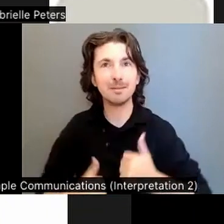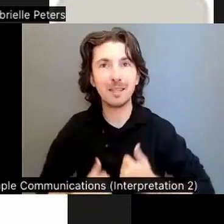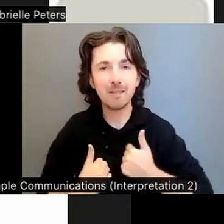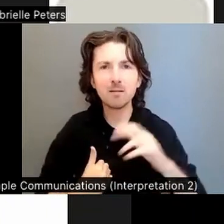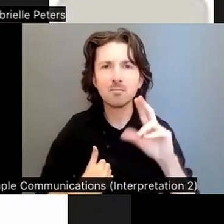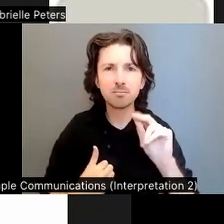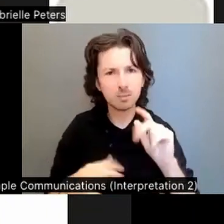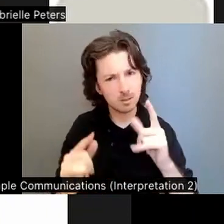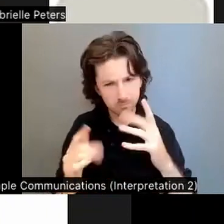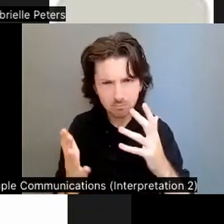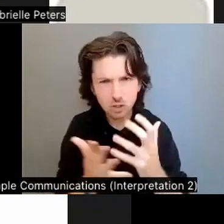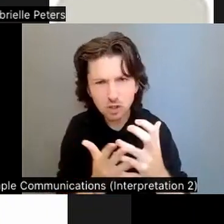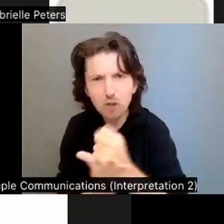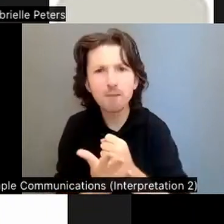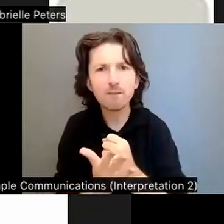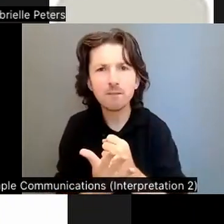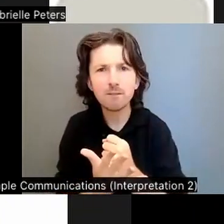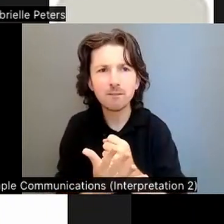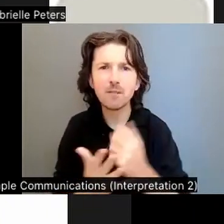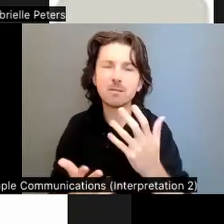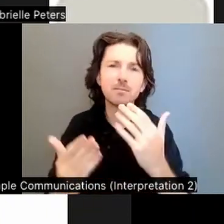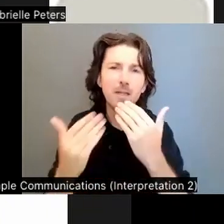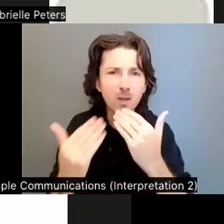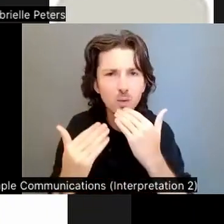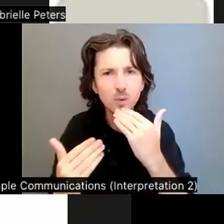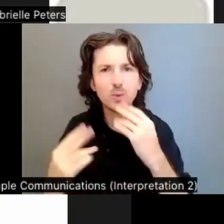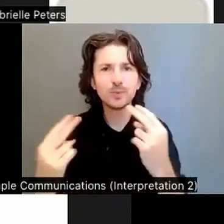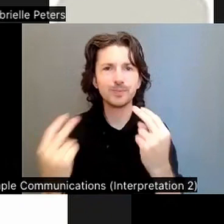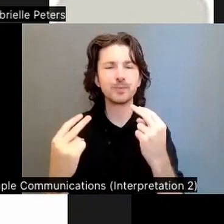Thank you so much, Shukran. I'll pass the mic back to the next person.